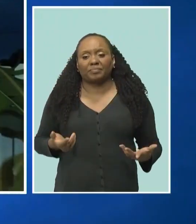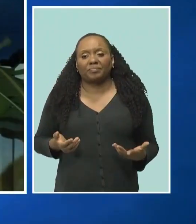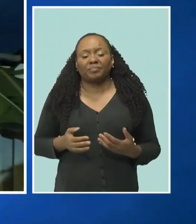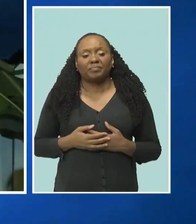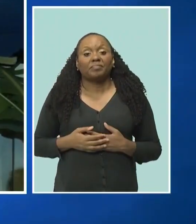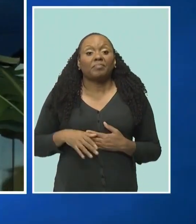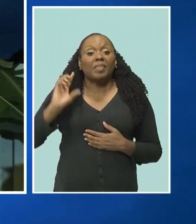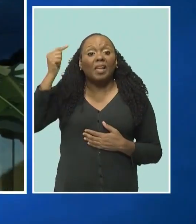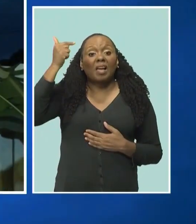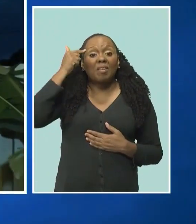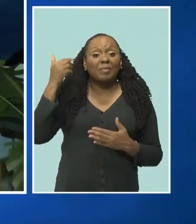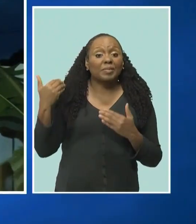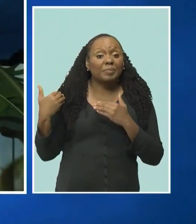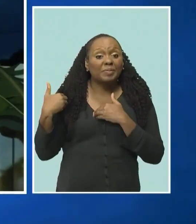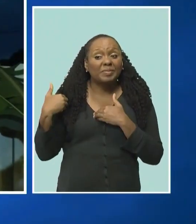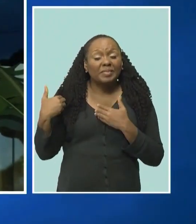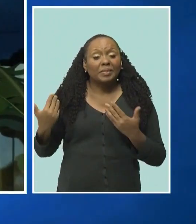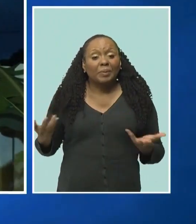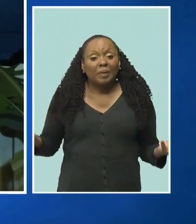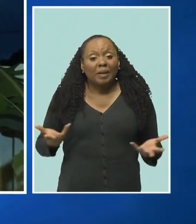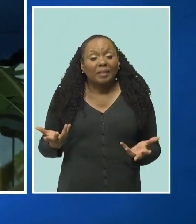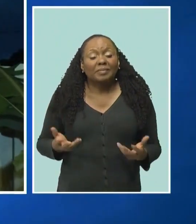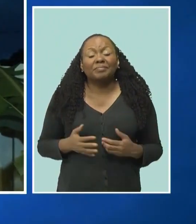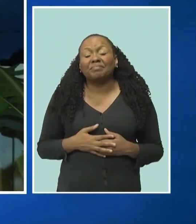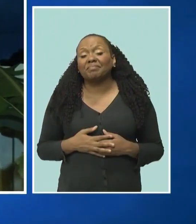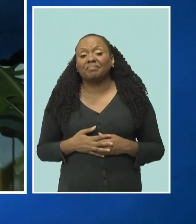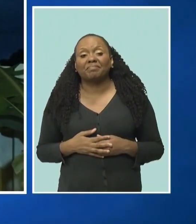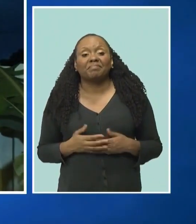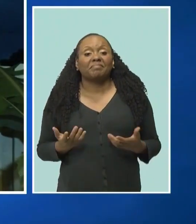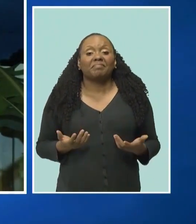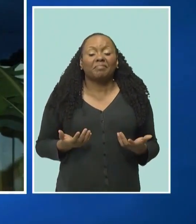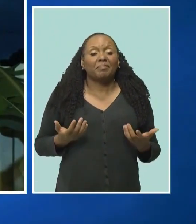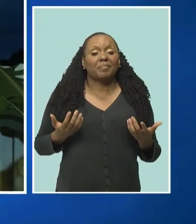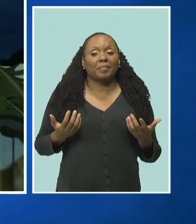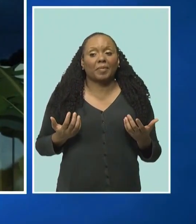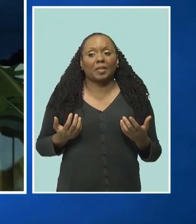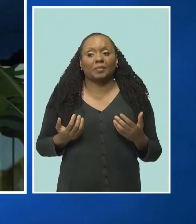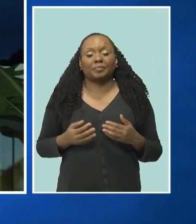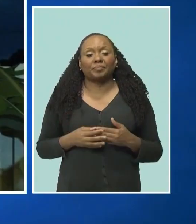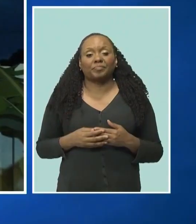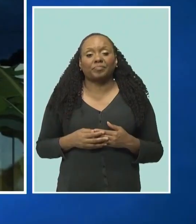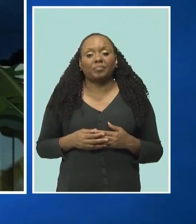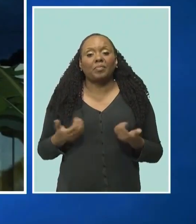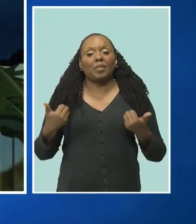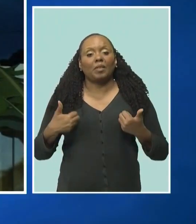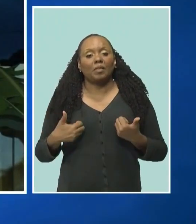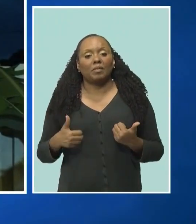state, is to try to bring out the best in our